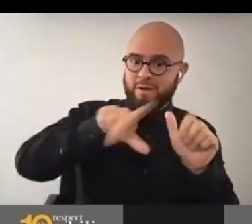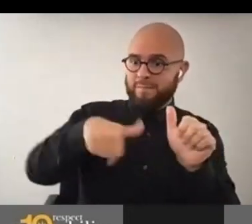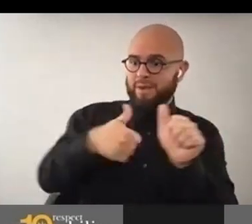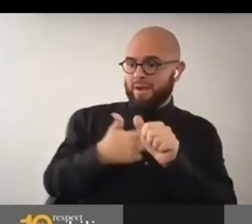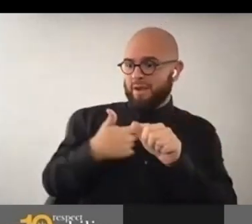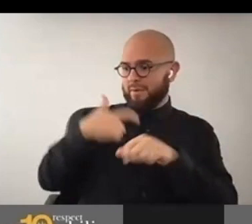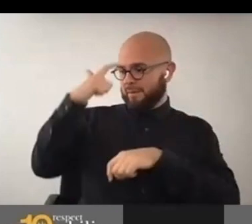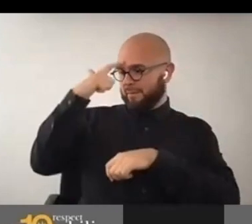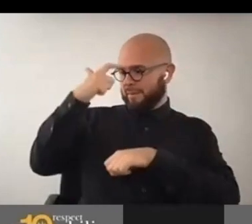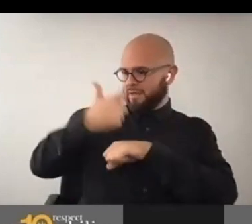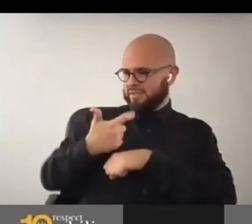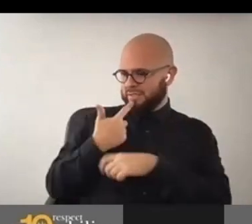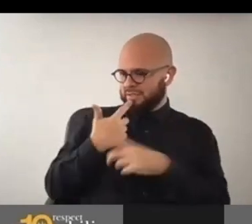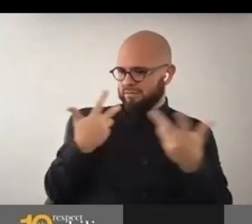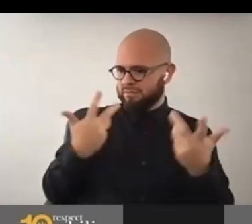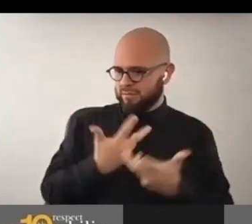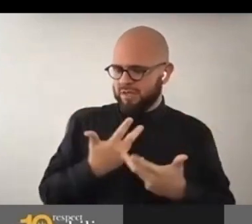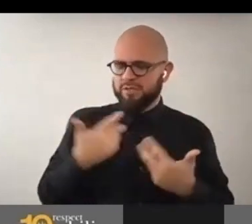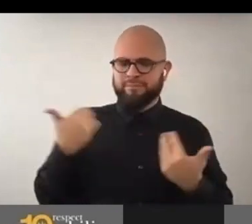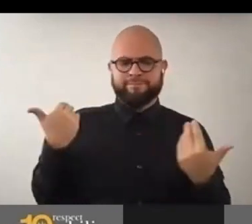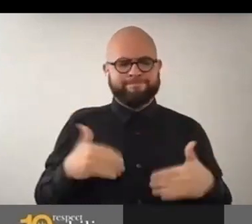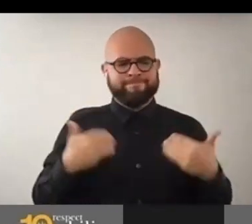a competitive